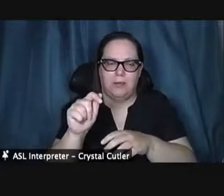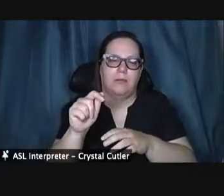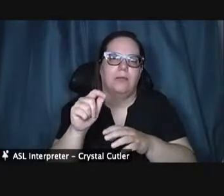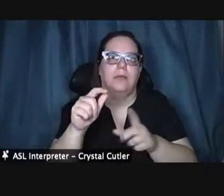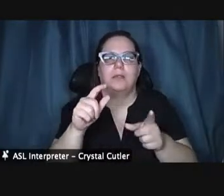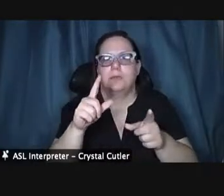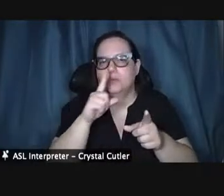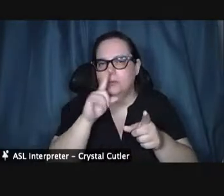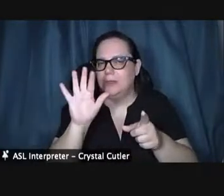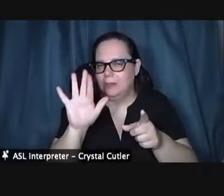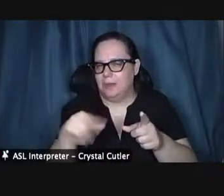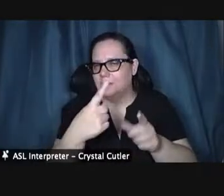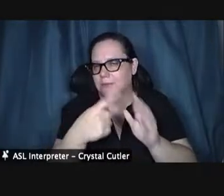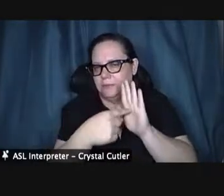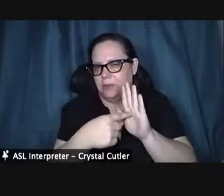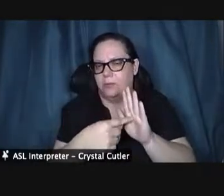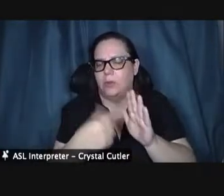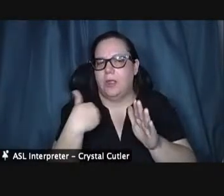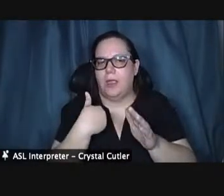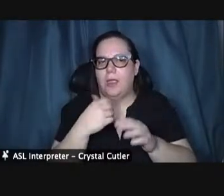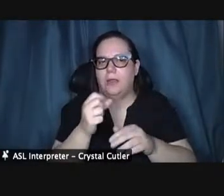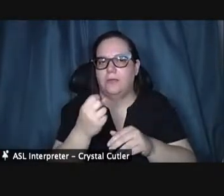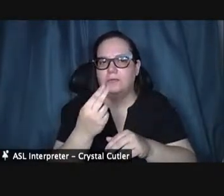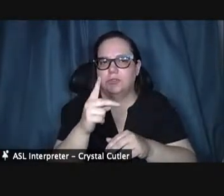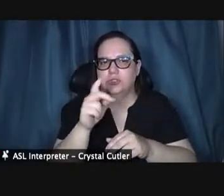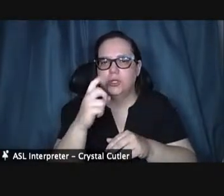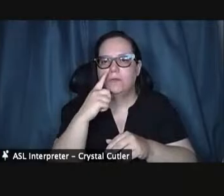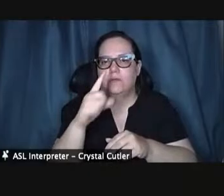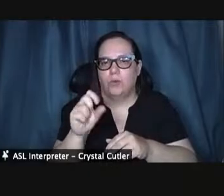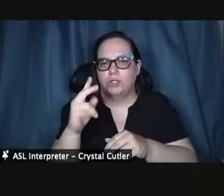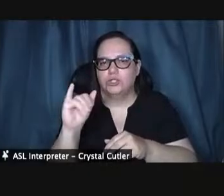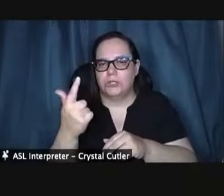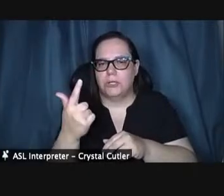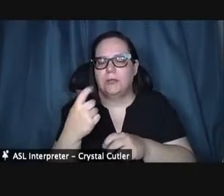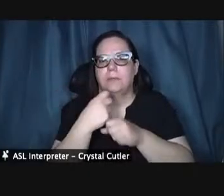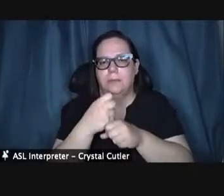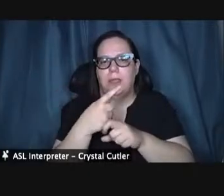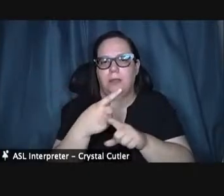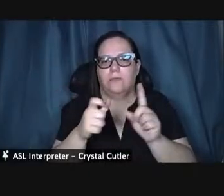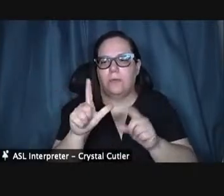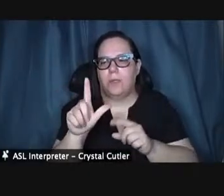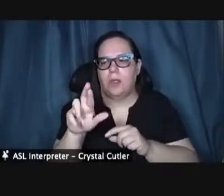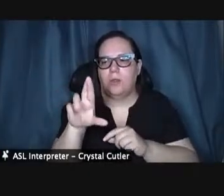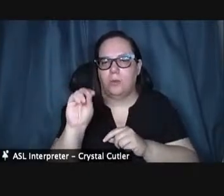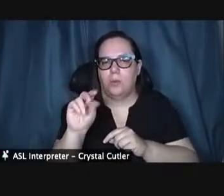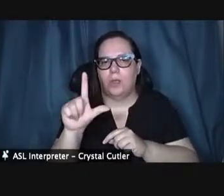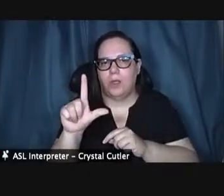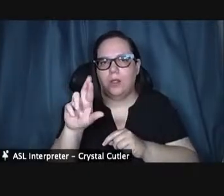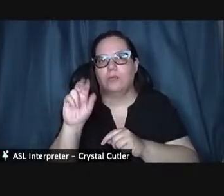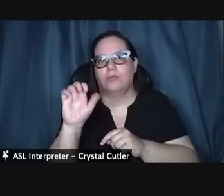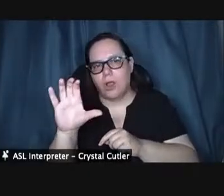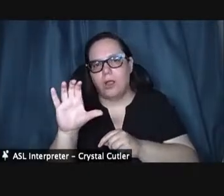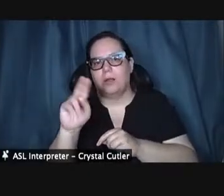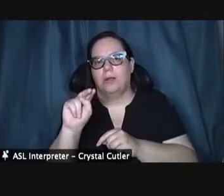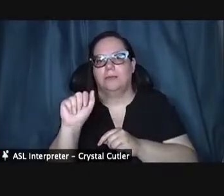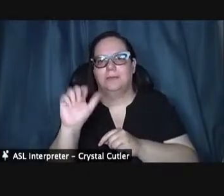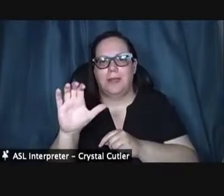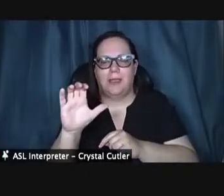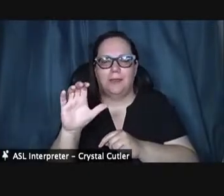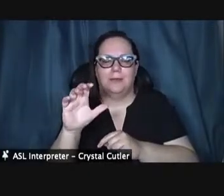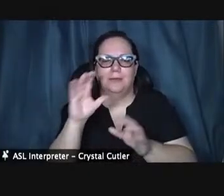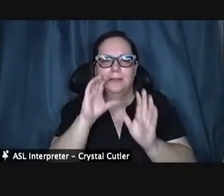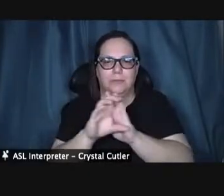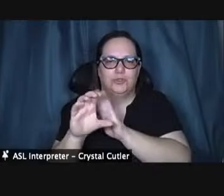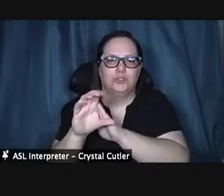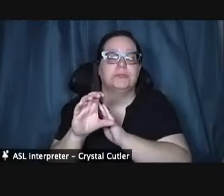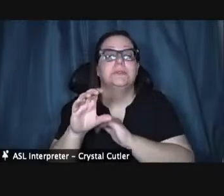shading DEM, which is at 1 meter scale, made from LRO LROC NAC images. And then we use